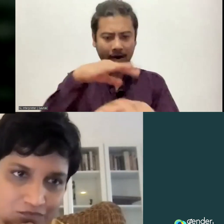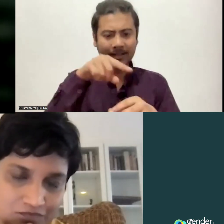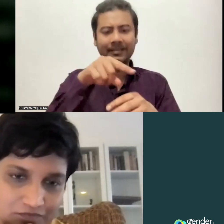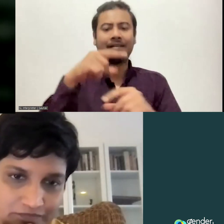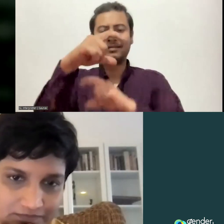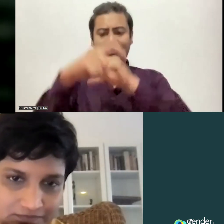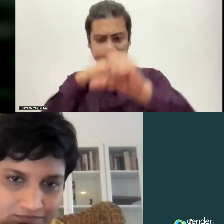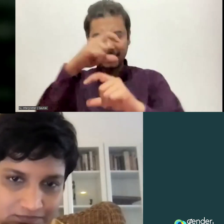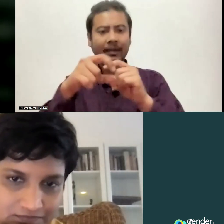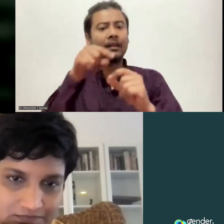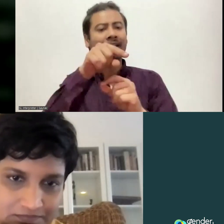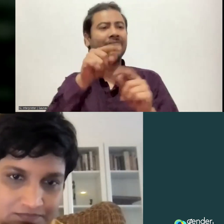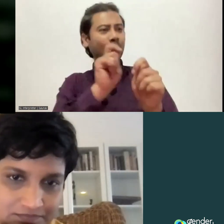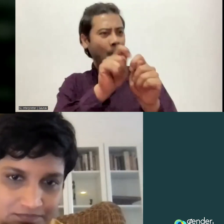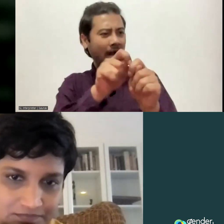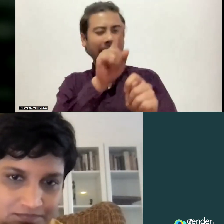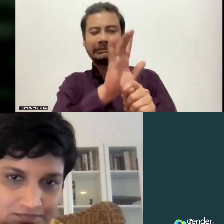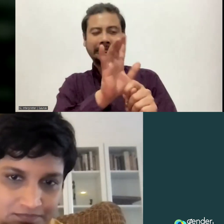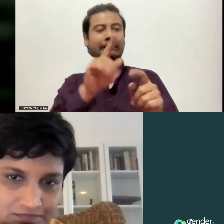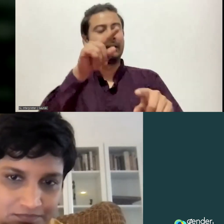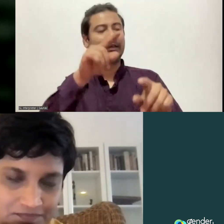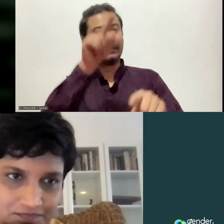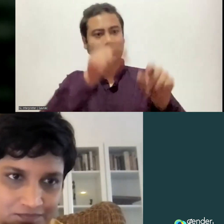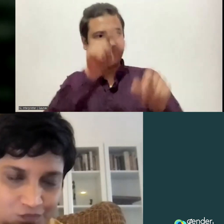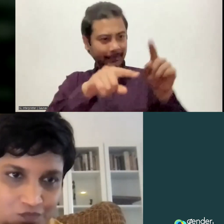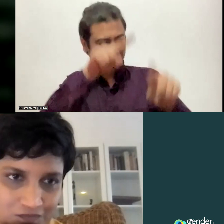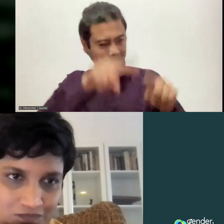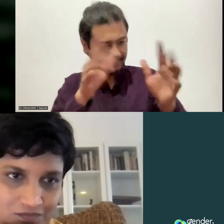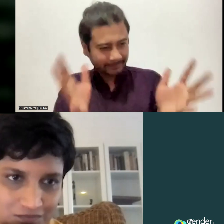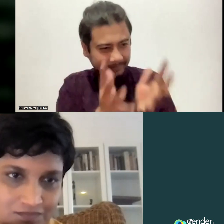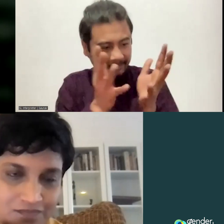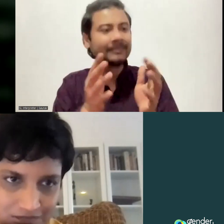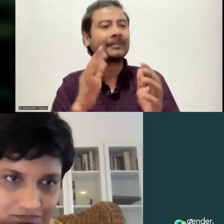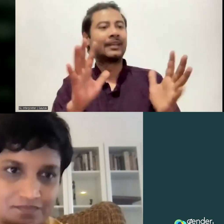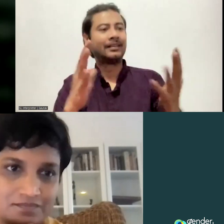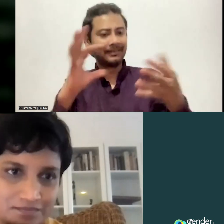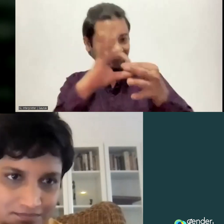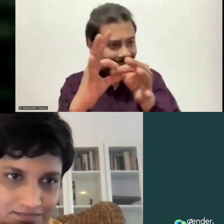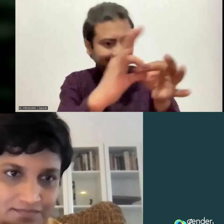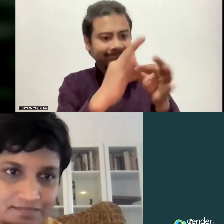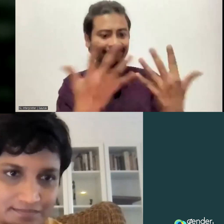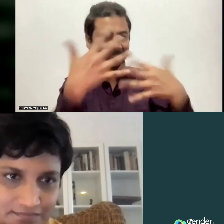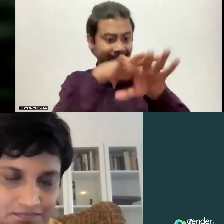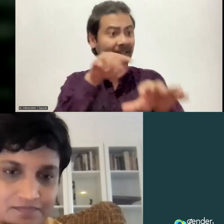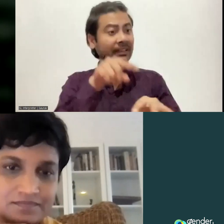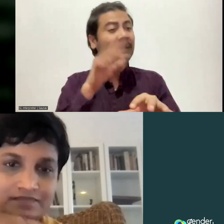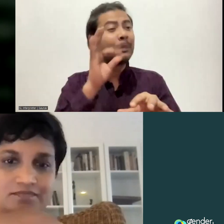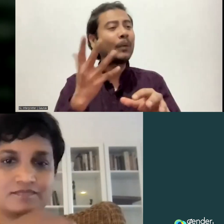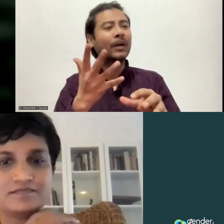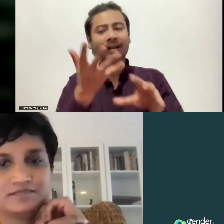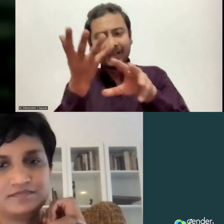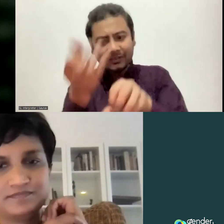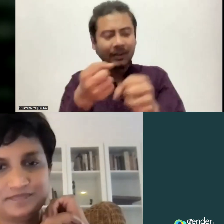these principles are exactly how we also operate on building a relationship of trust, acknowledging that those